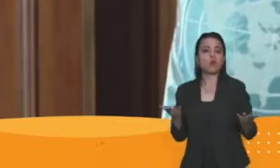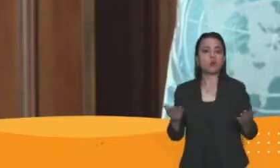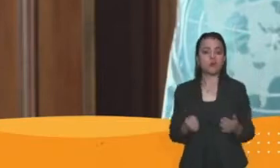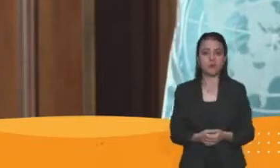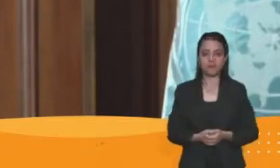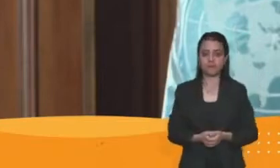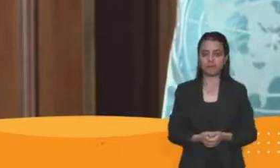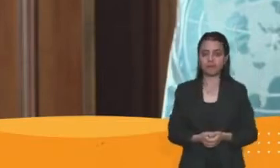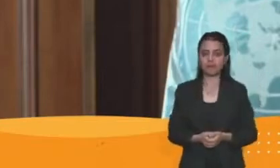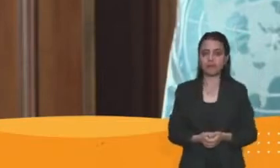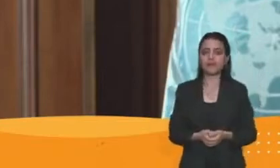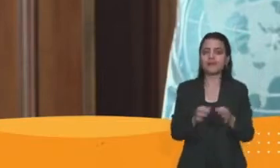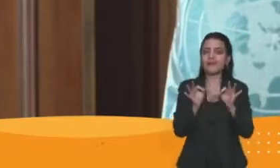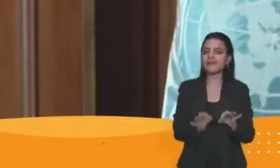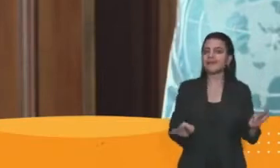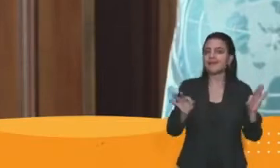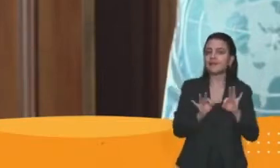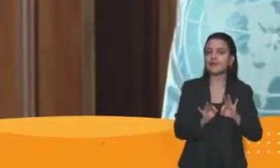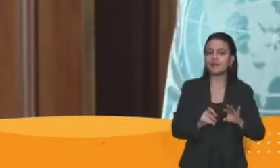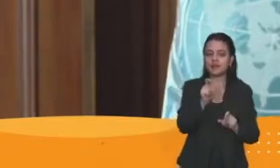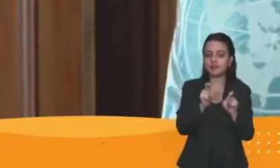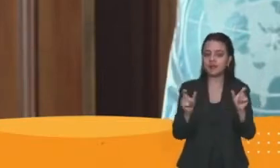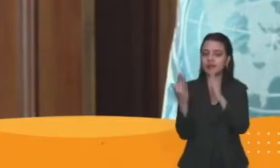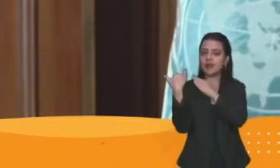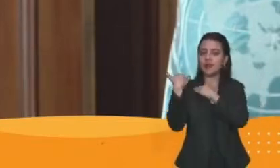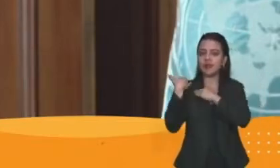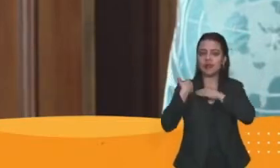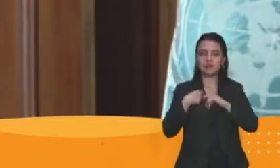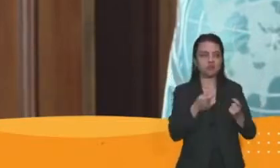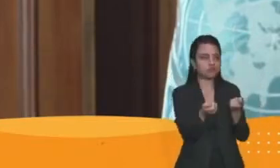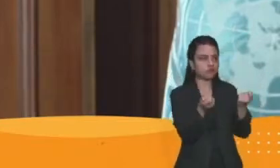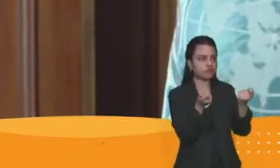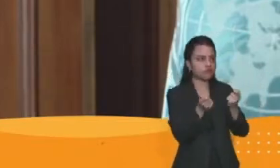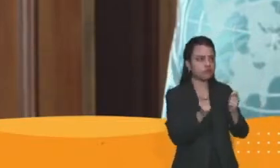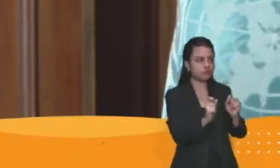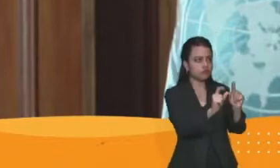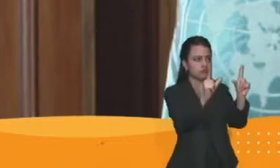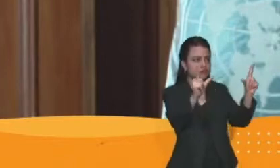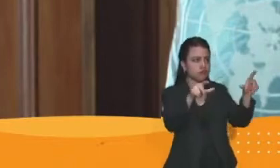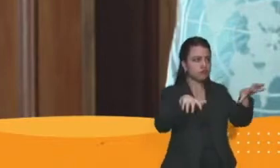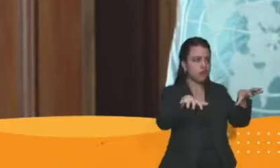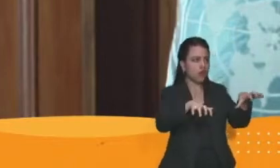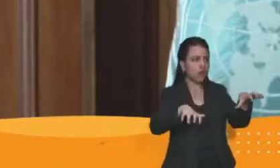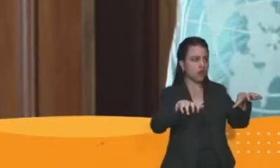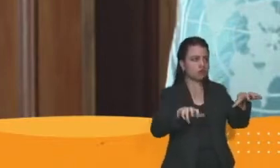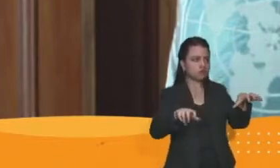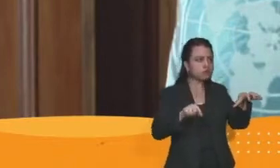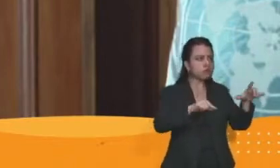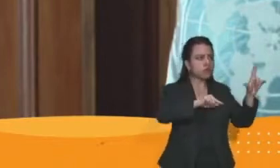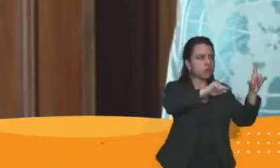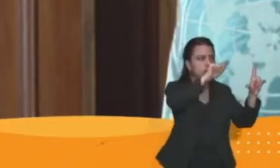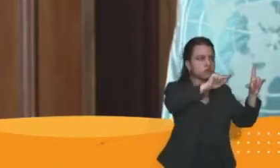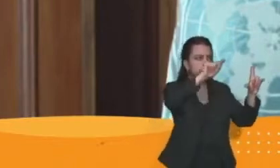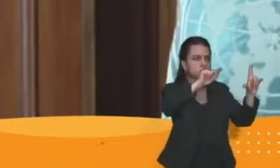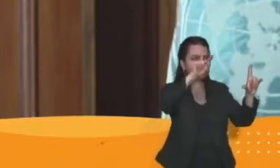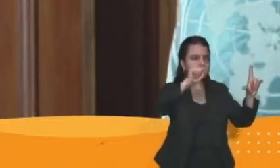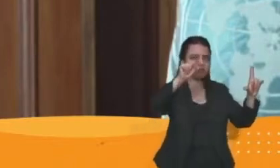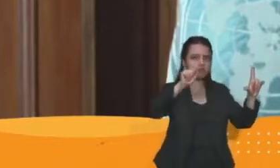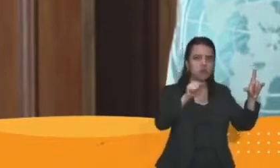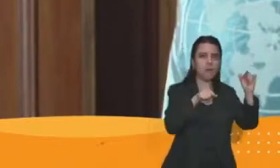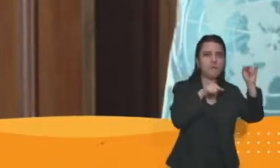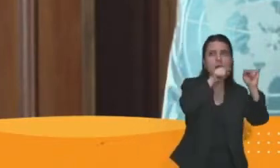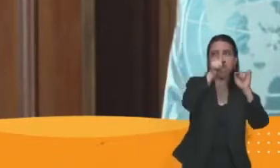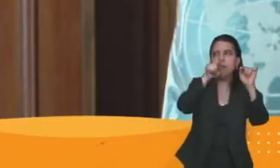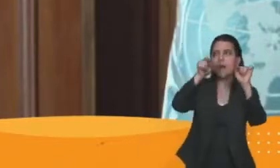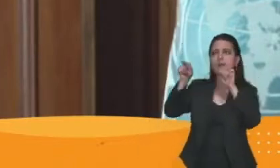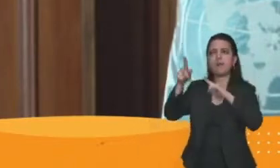The monitoring model integrates all the official information in regards to the exploitation as